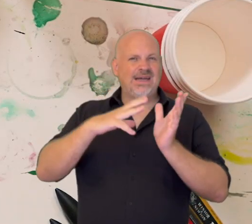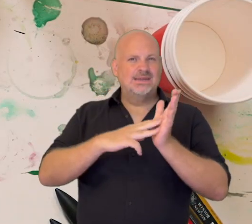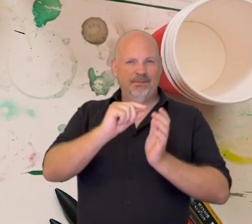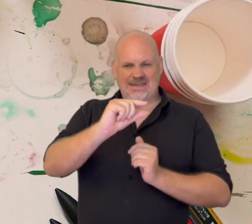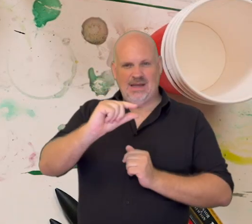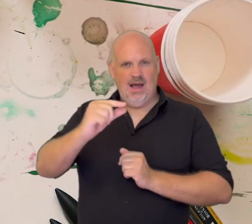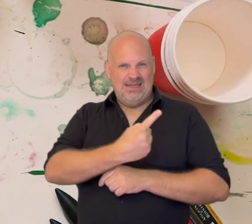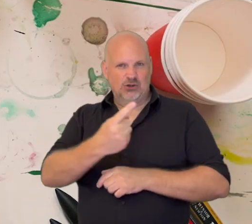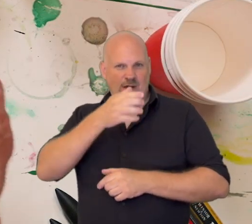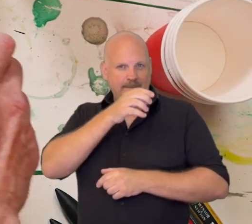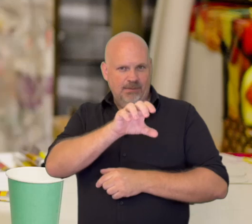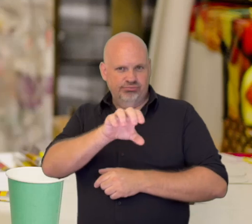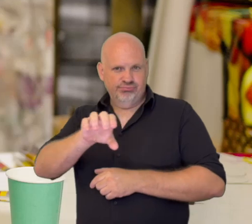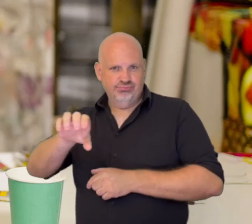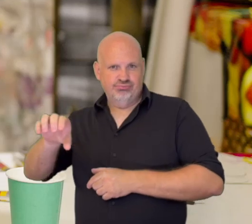in each cup.